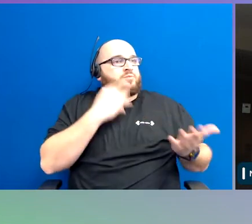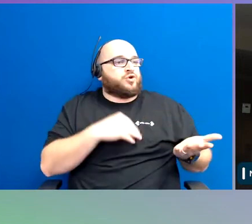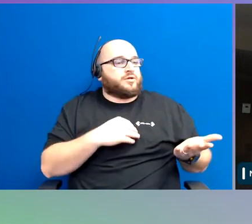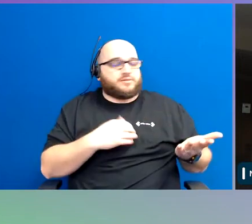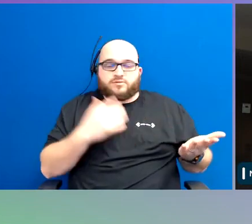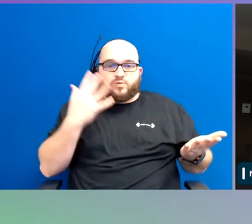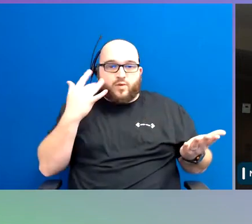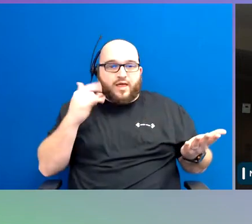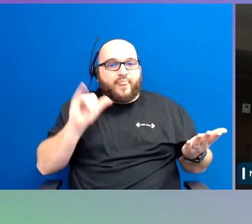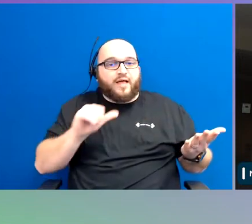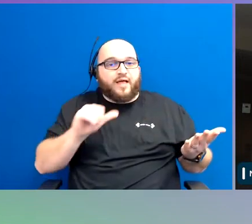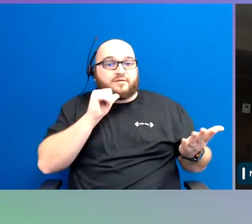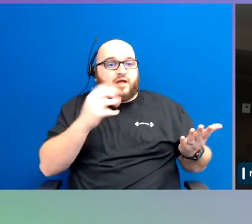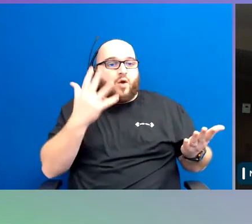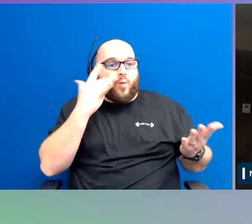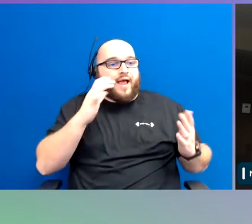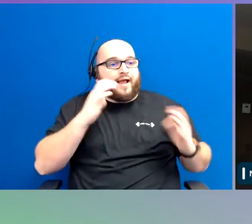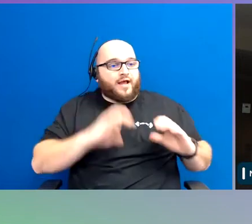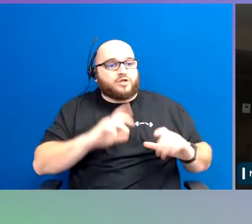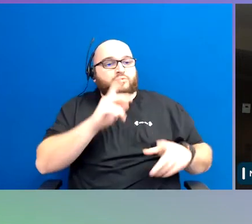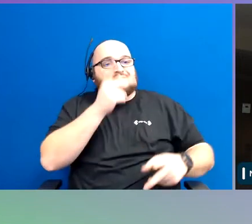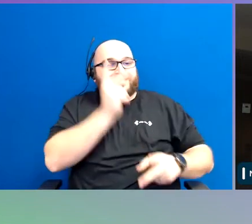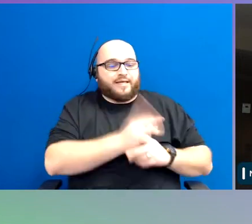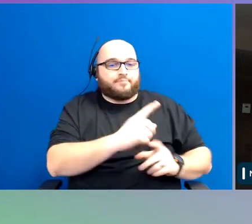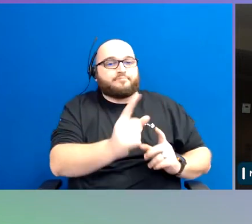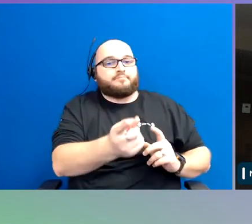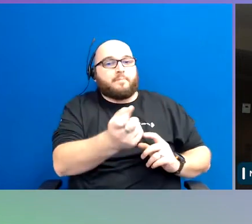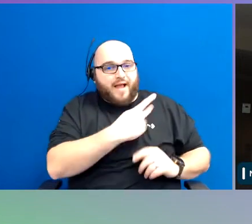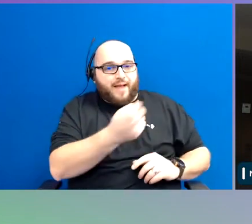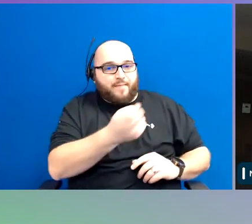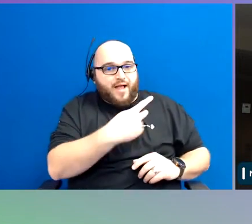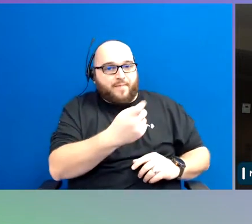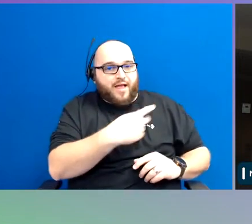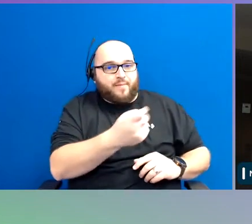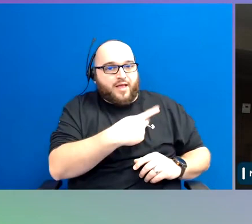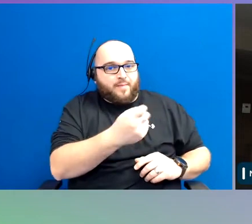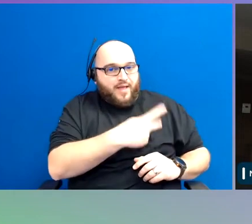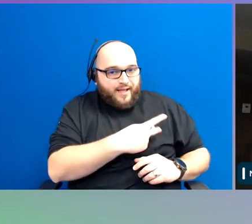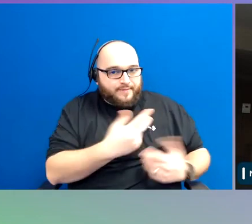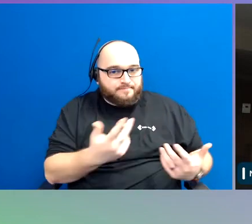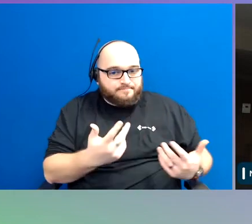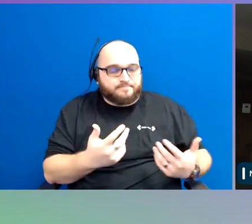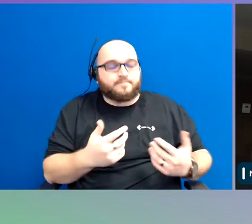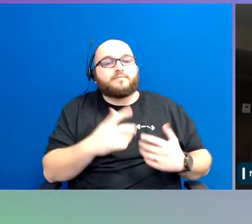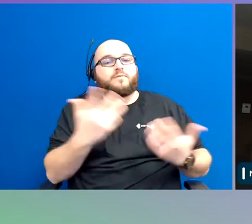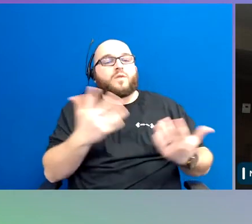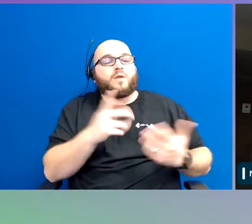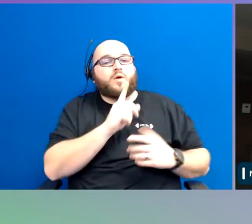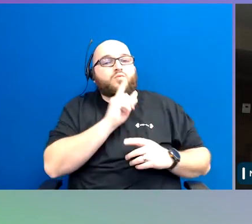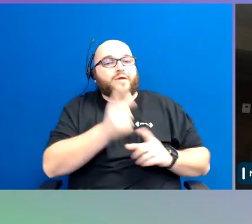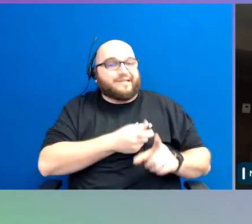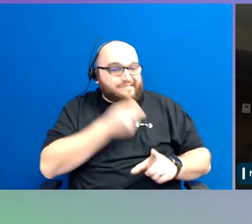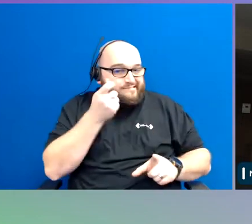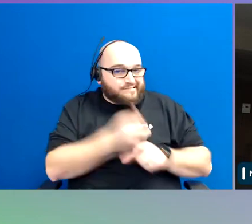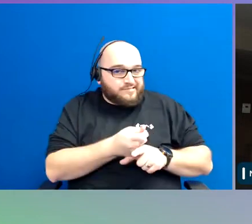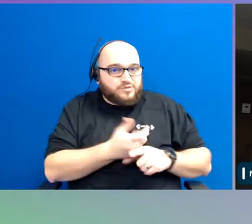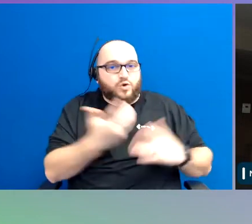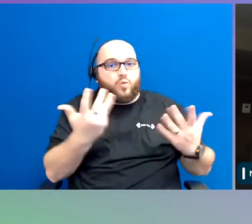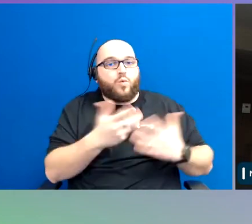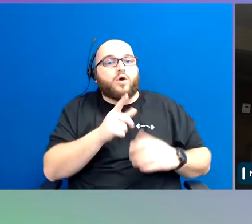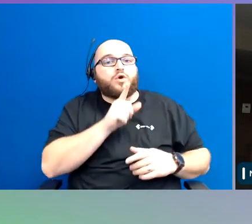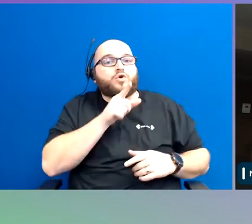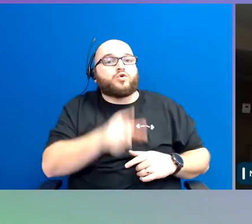keep customers coming back. And what really, really drives is what are you trying to